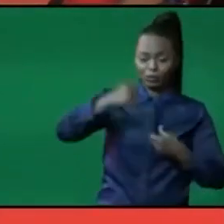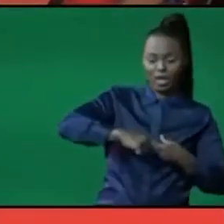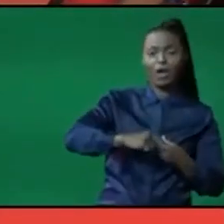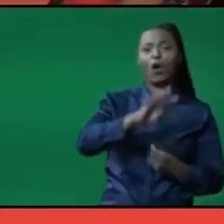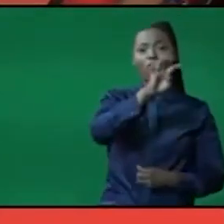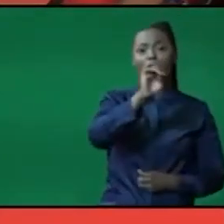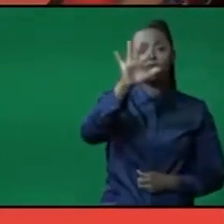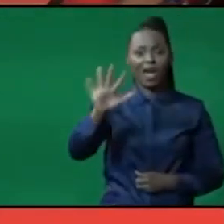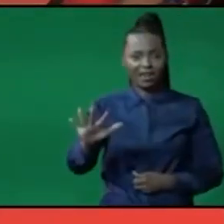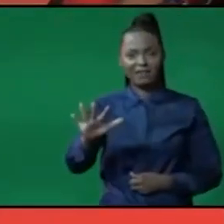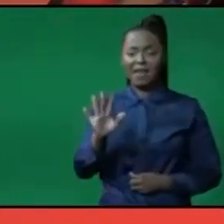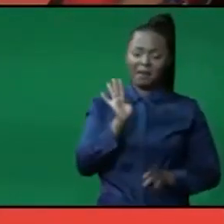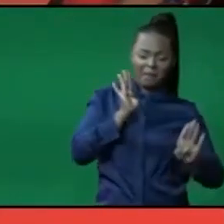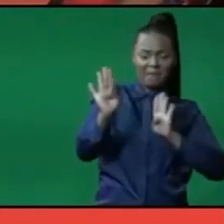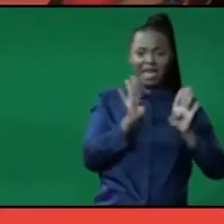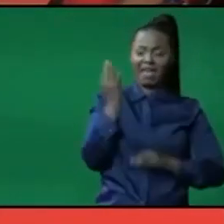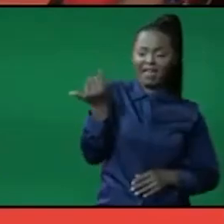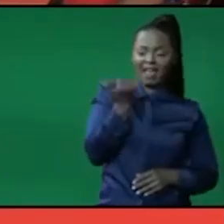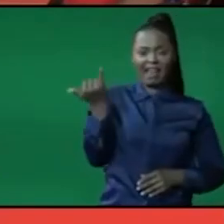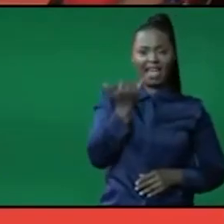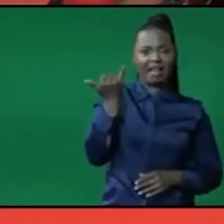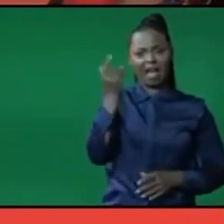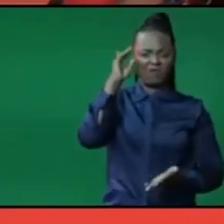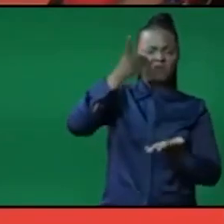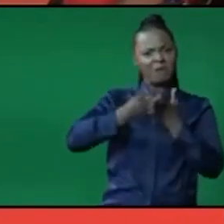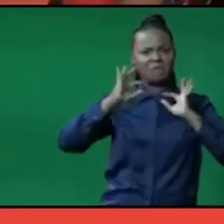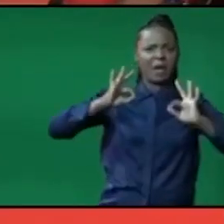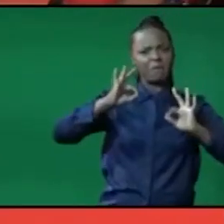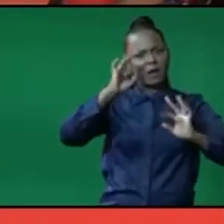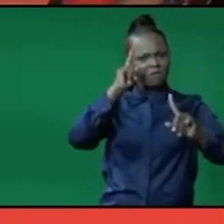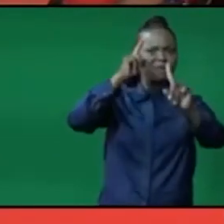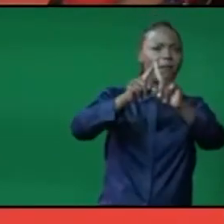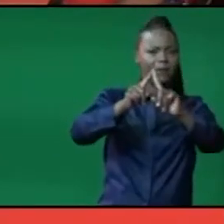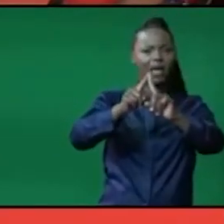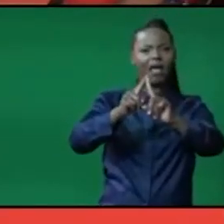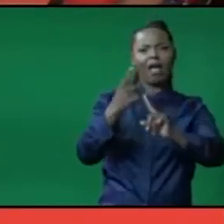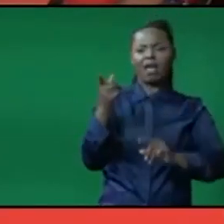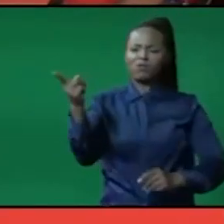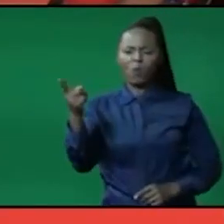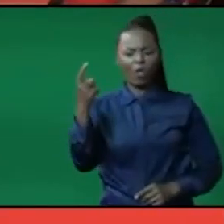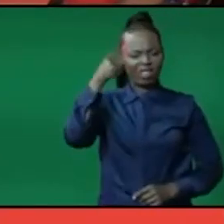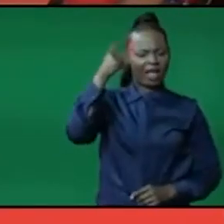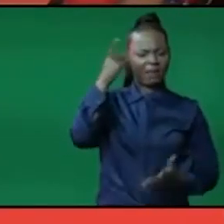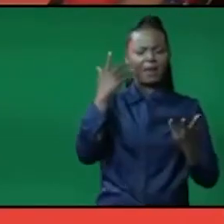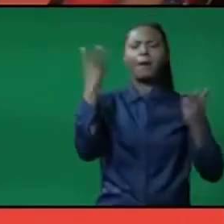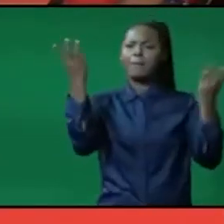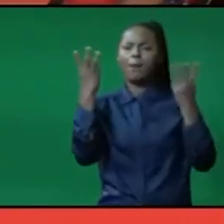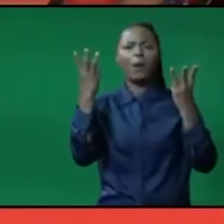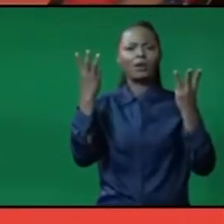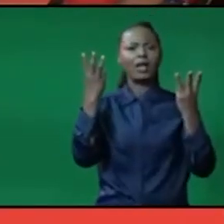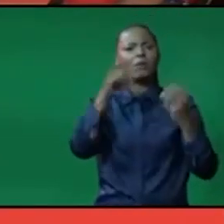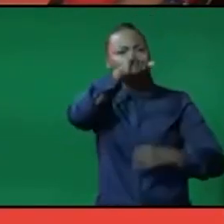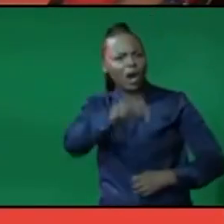his objective. And made that station to be a people station. We loved it. We